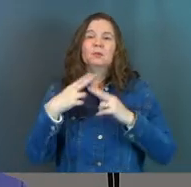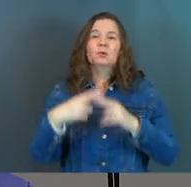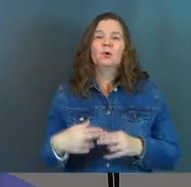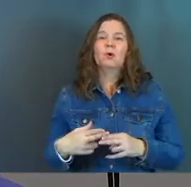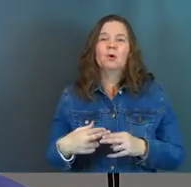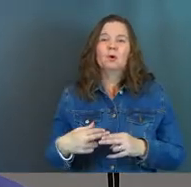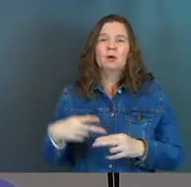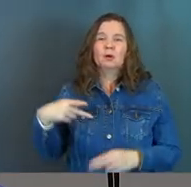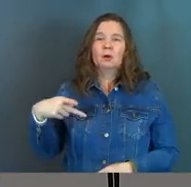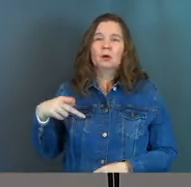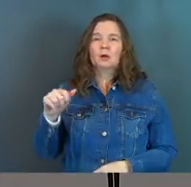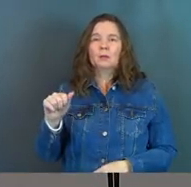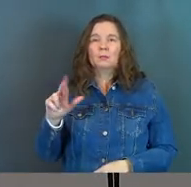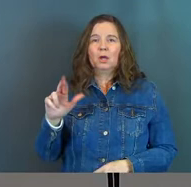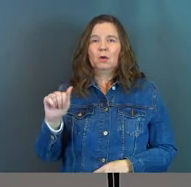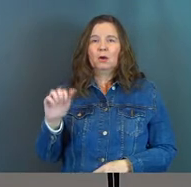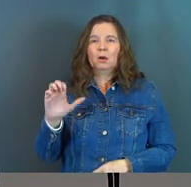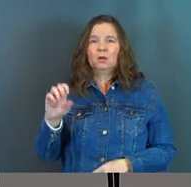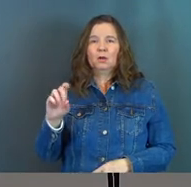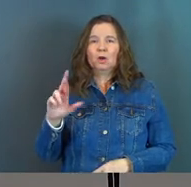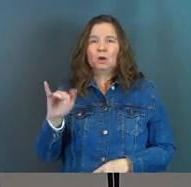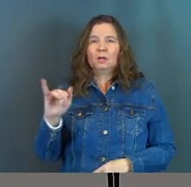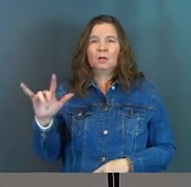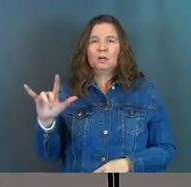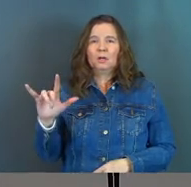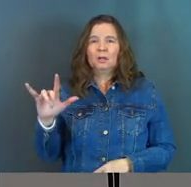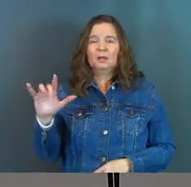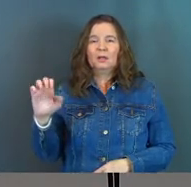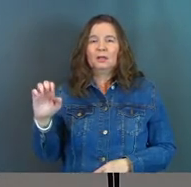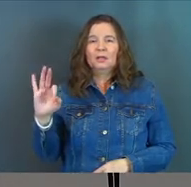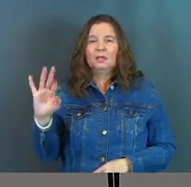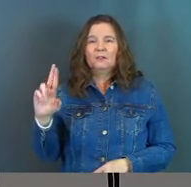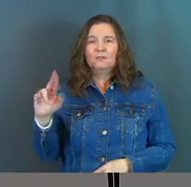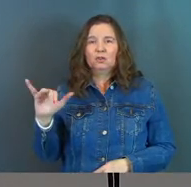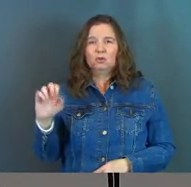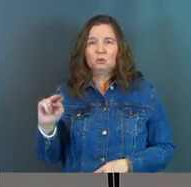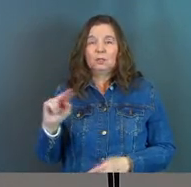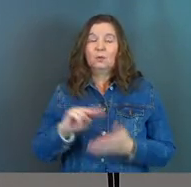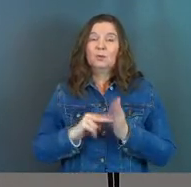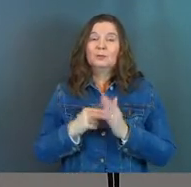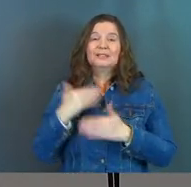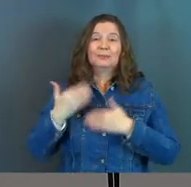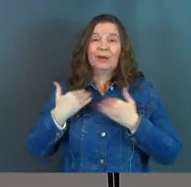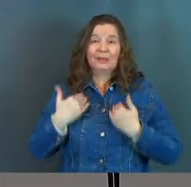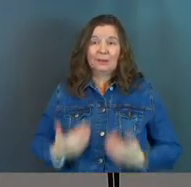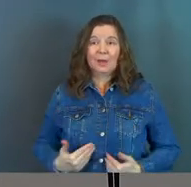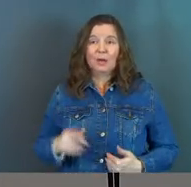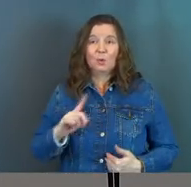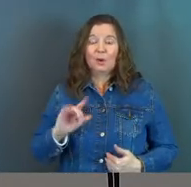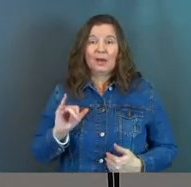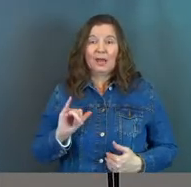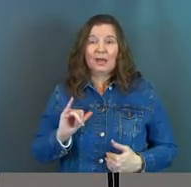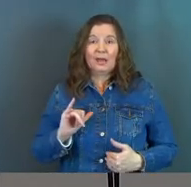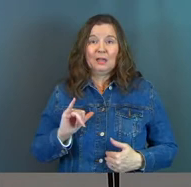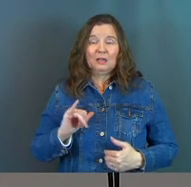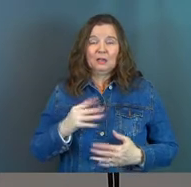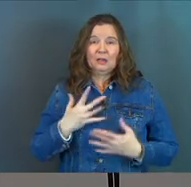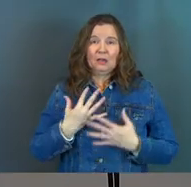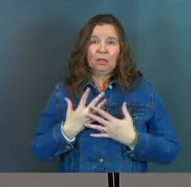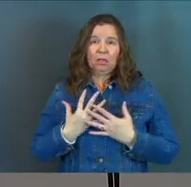called a pericardial effusion, which is just a process in the body where as it's